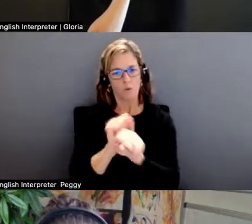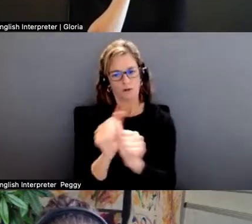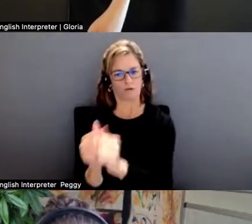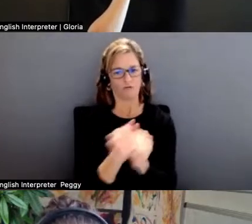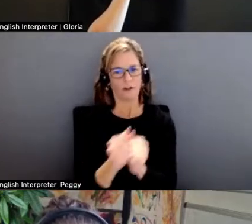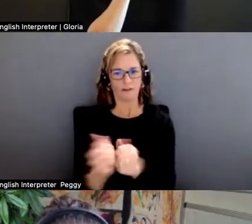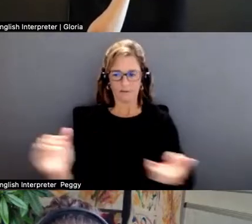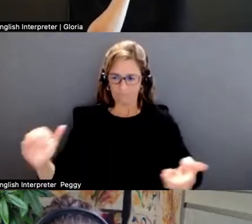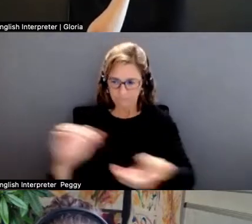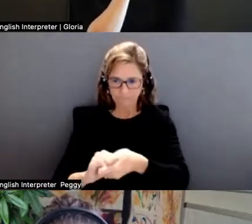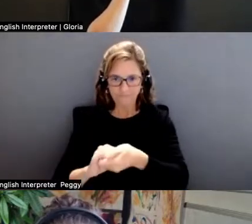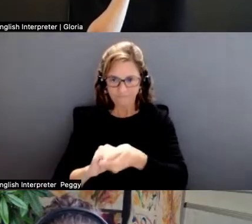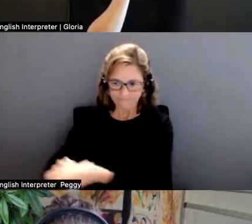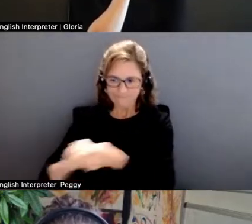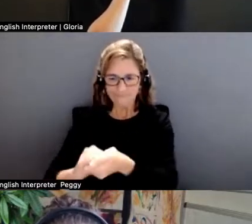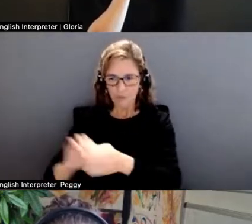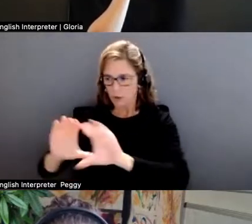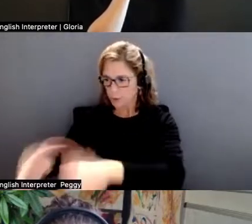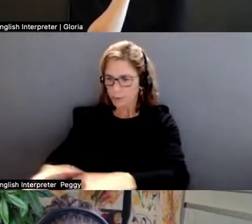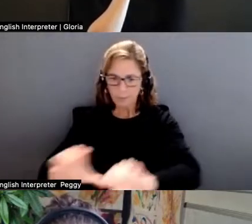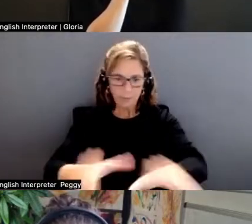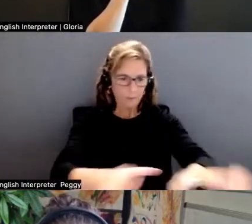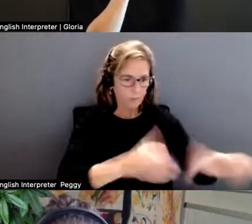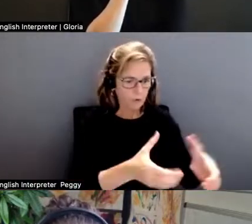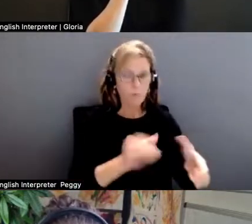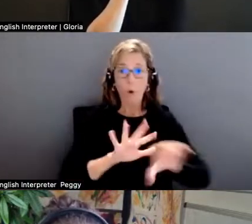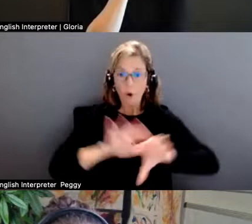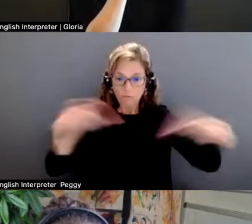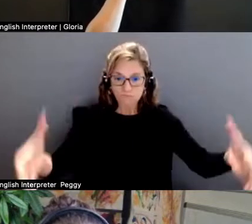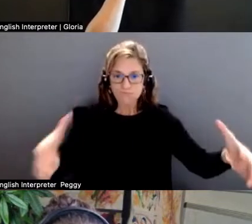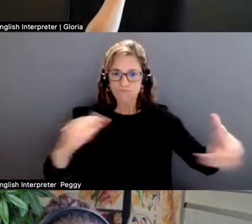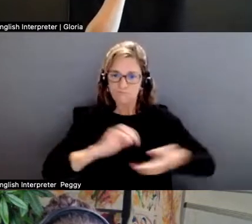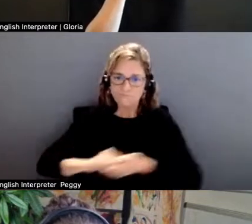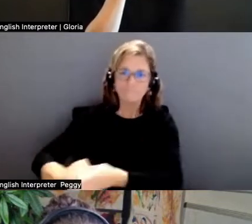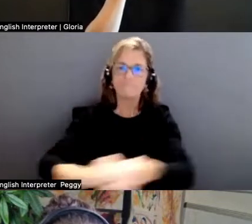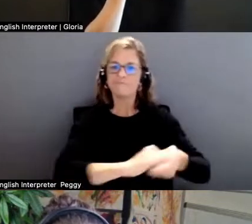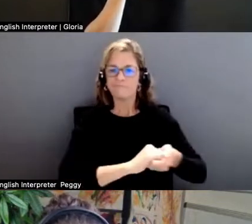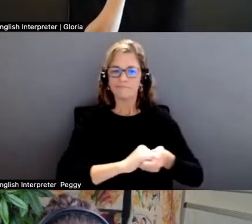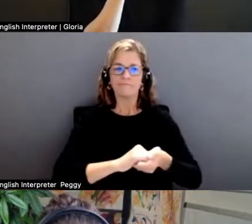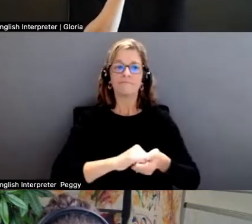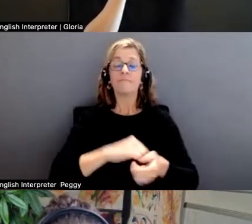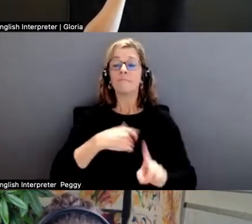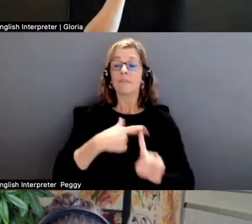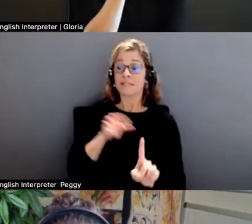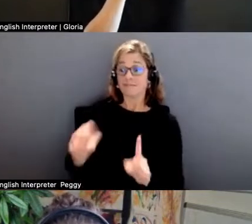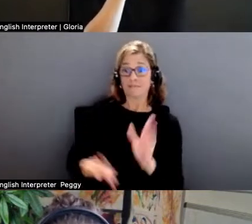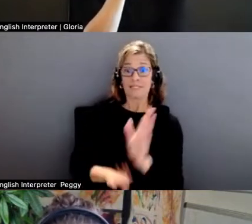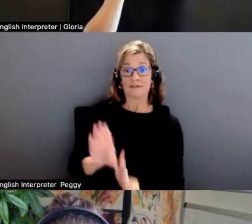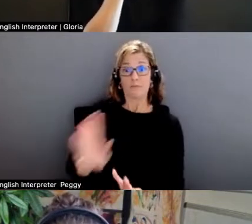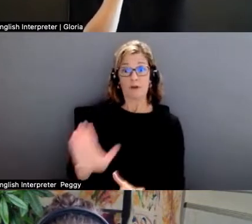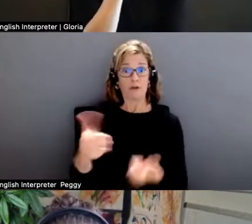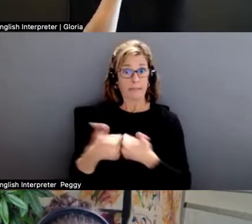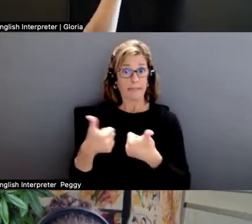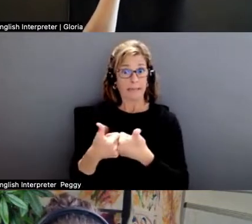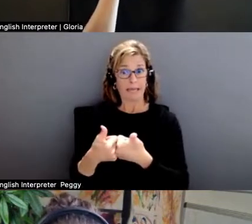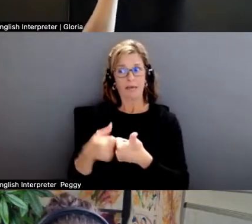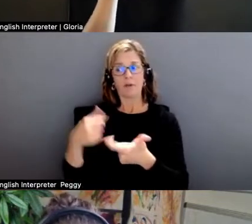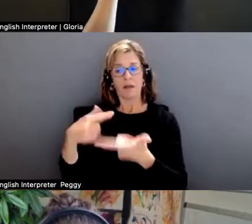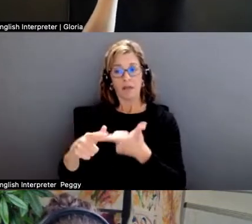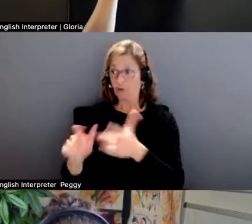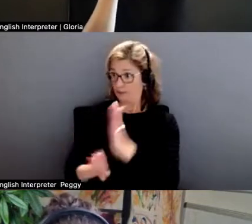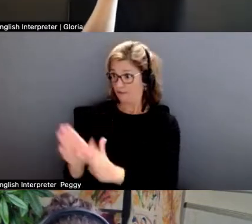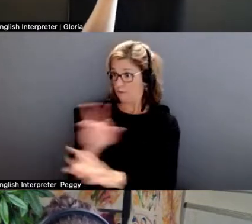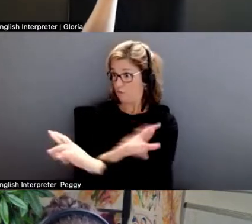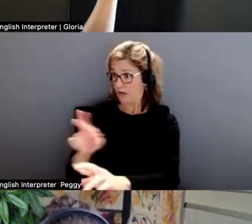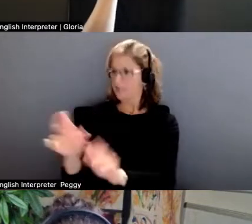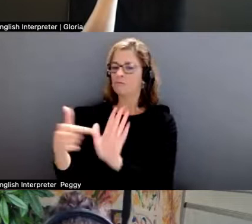as a whole group. And we also have them share their Kahoots or games that they've created with others as well.